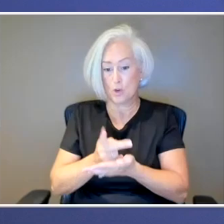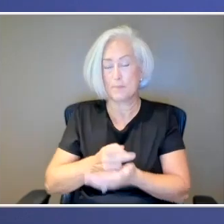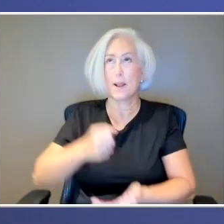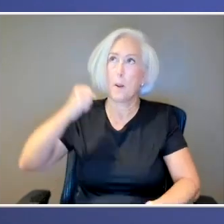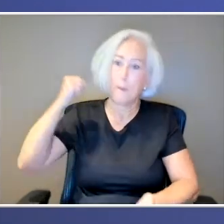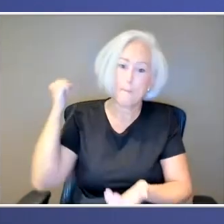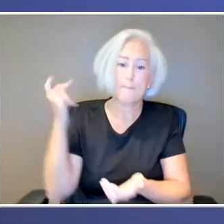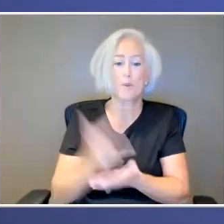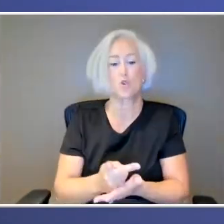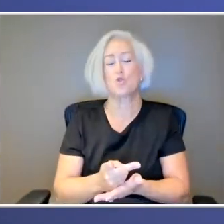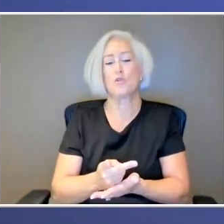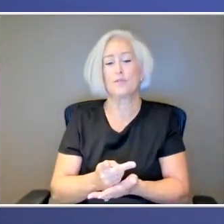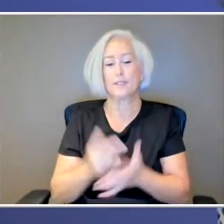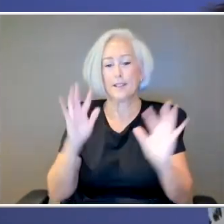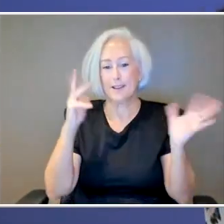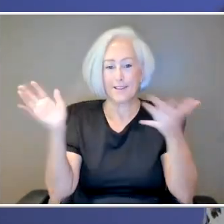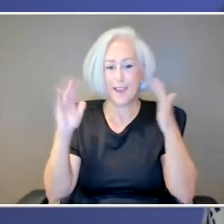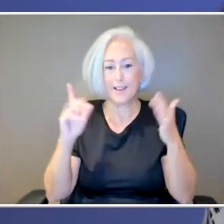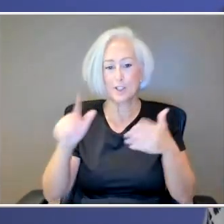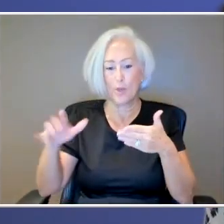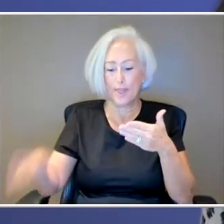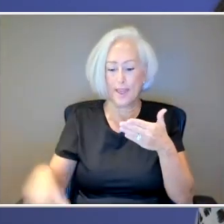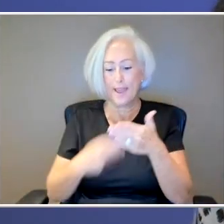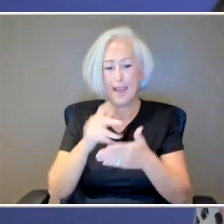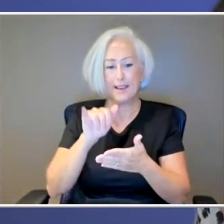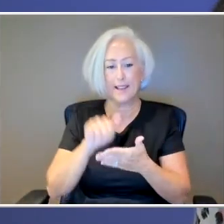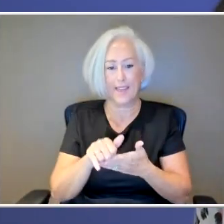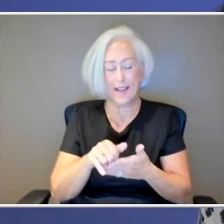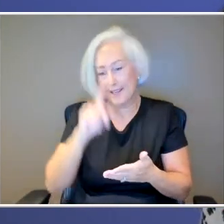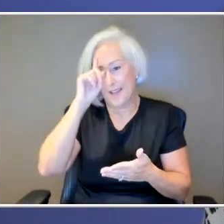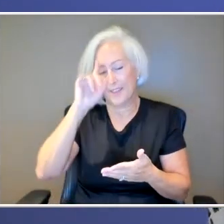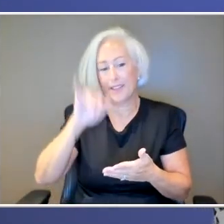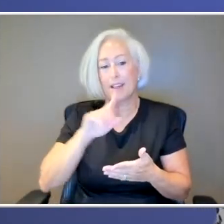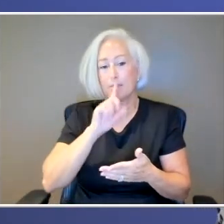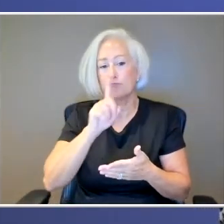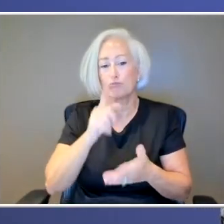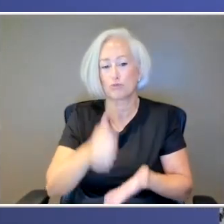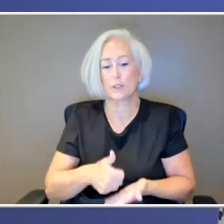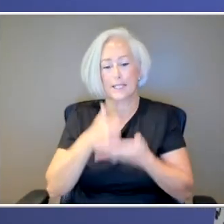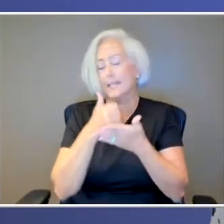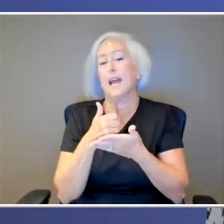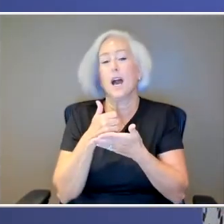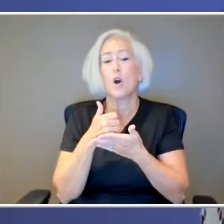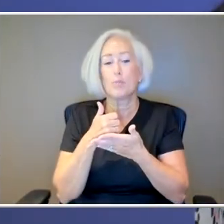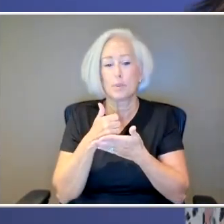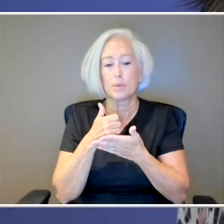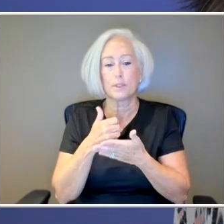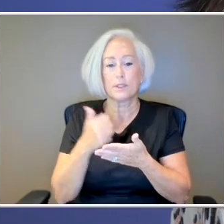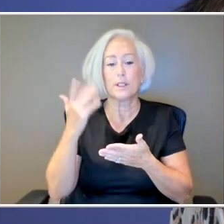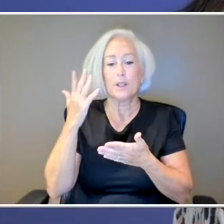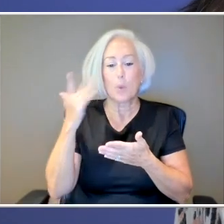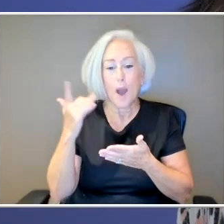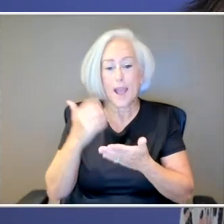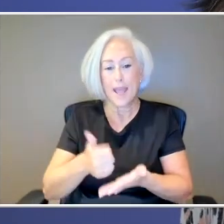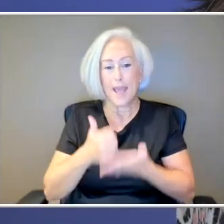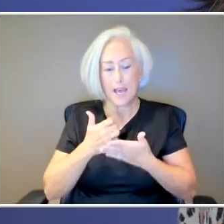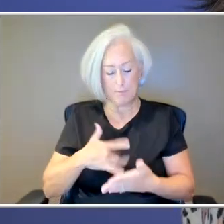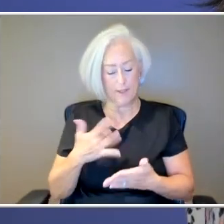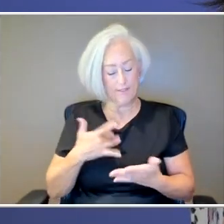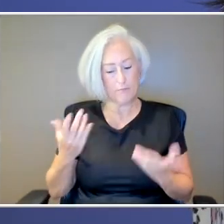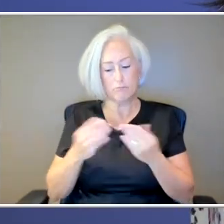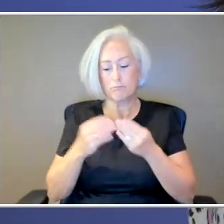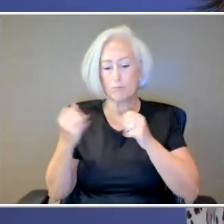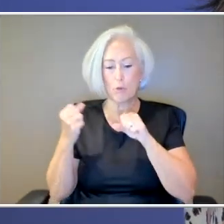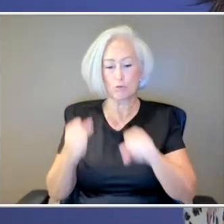we're gonna add that on, and I really think that's helped make the difference too, just because it, helped me feel stronger, and it gave my body